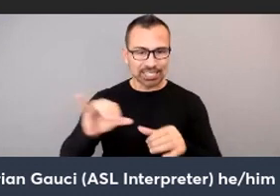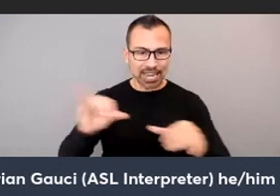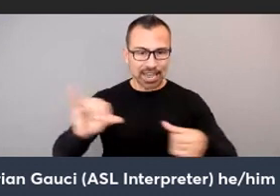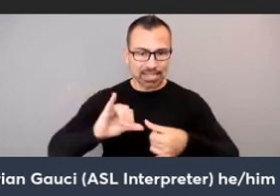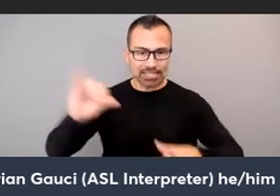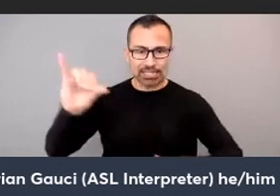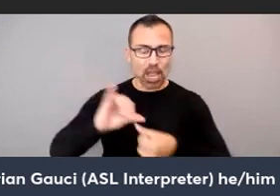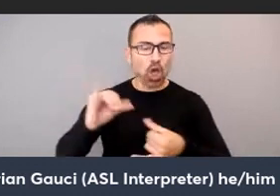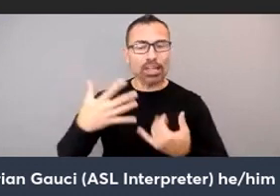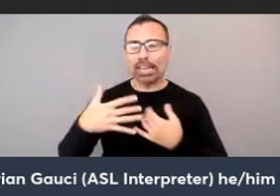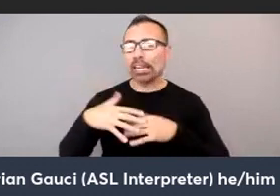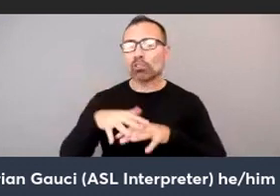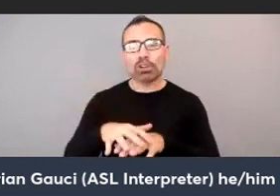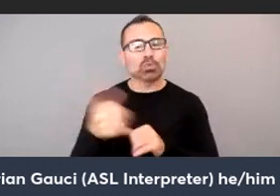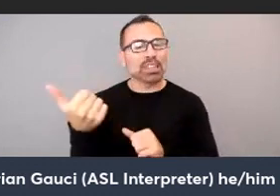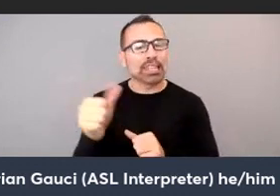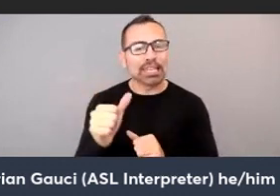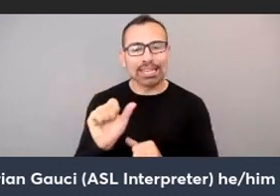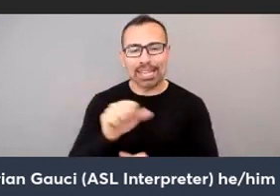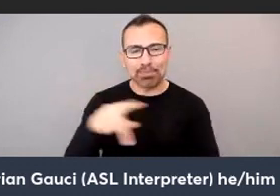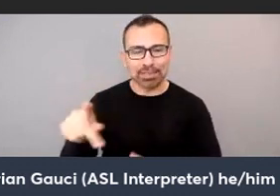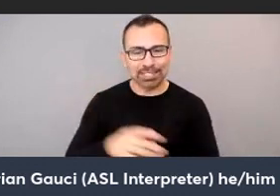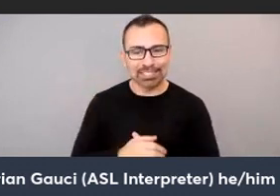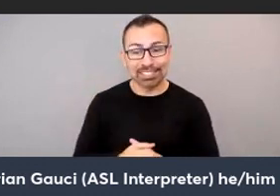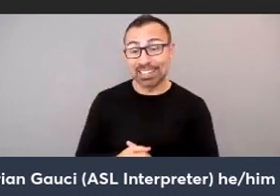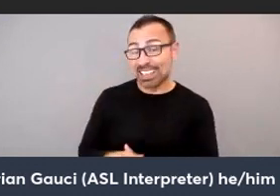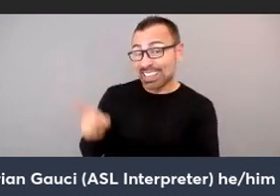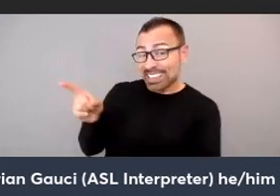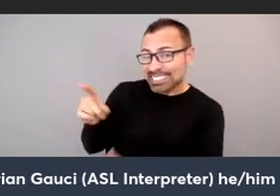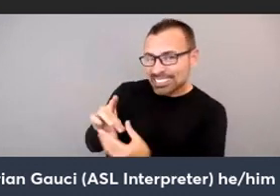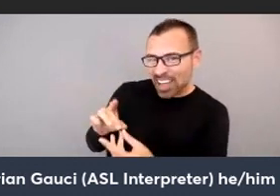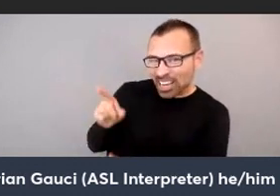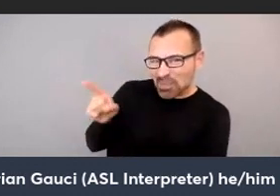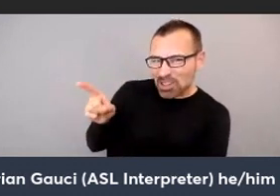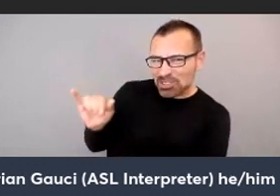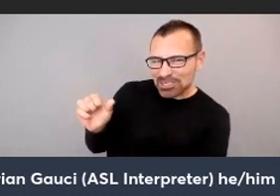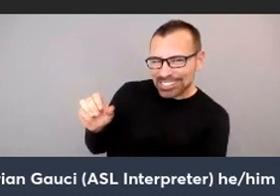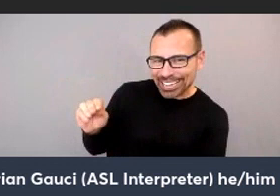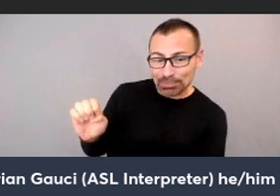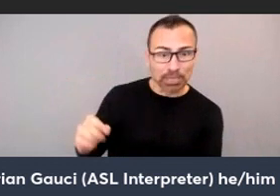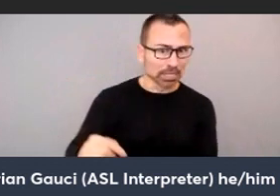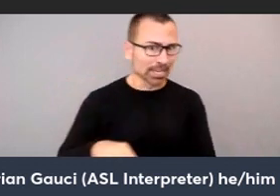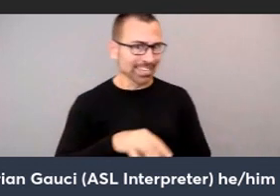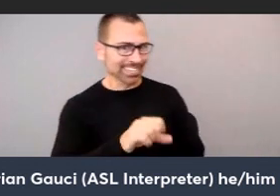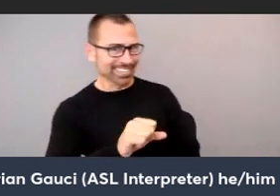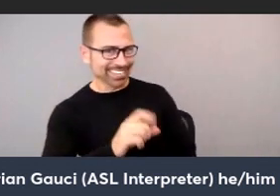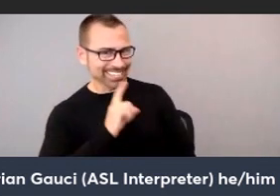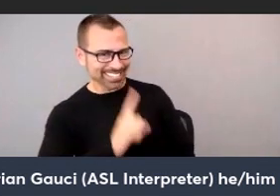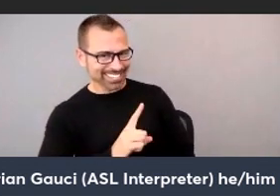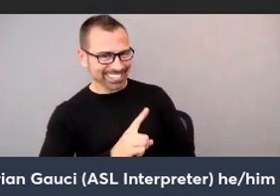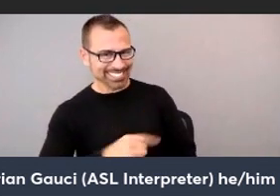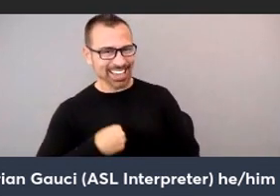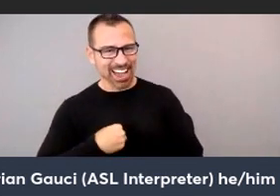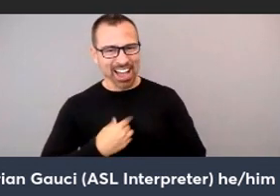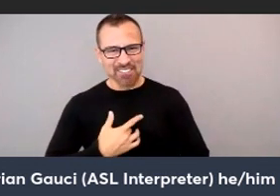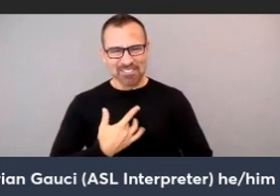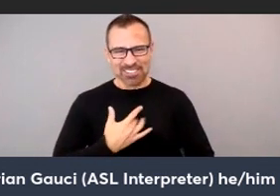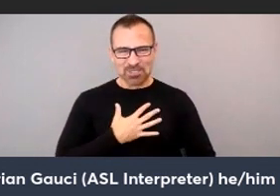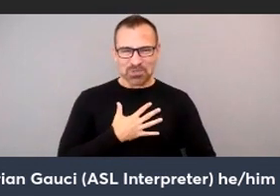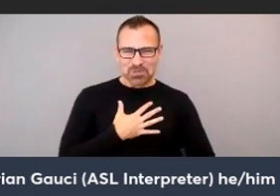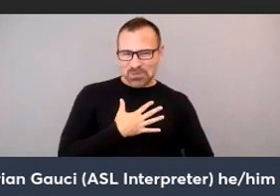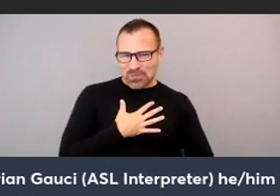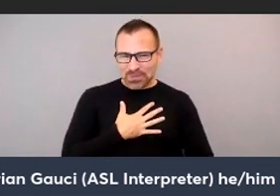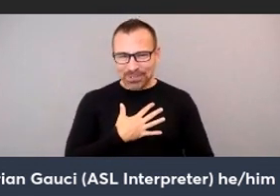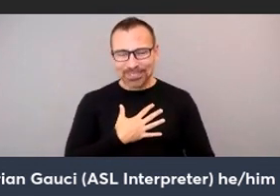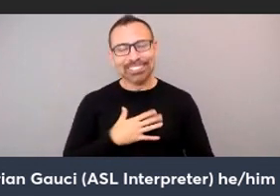application you can imagine. He's talking about you, Jasmine. He is. Do you feel seen? I do. Scale is an understatement.